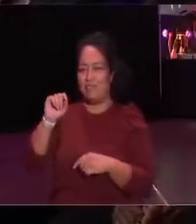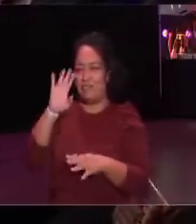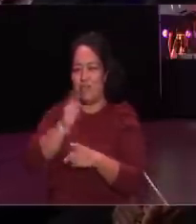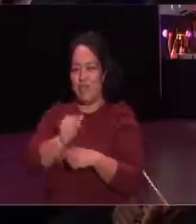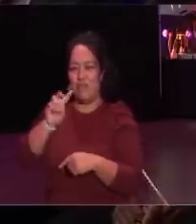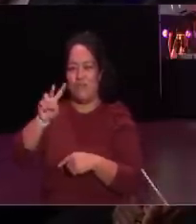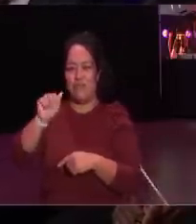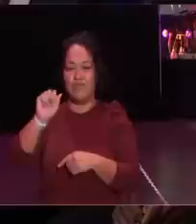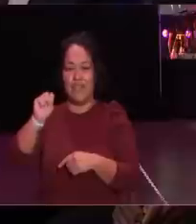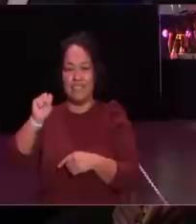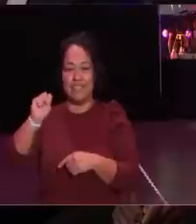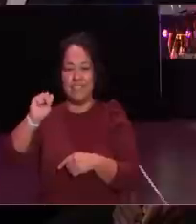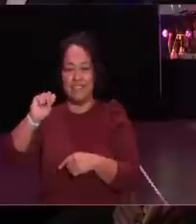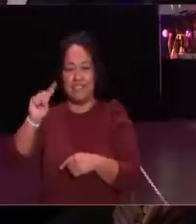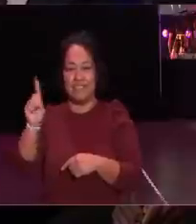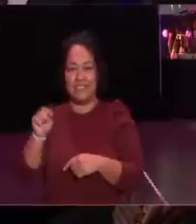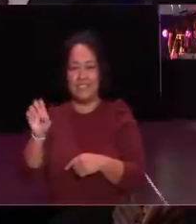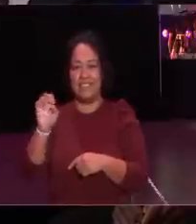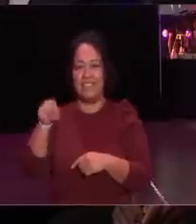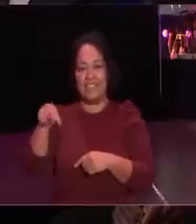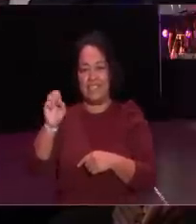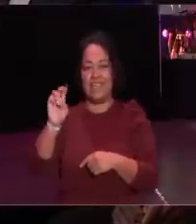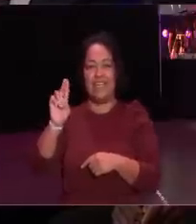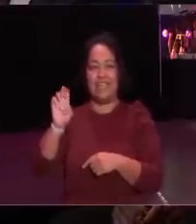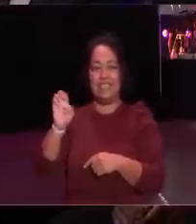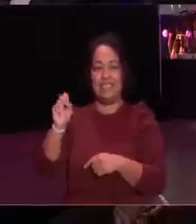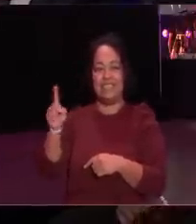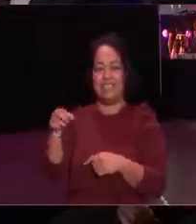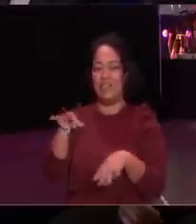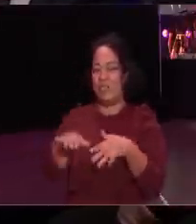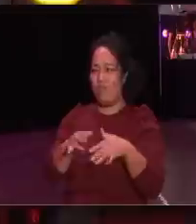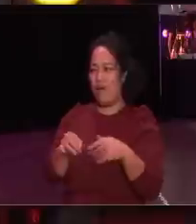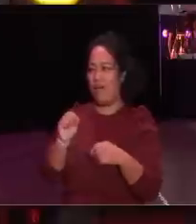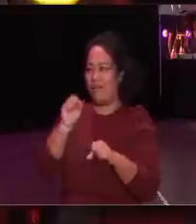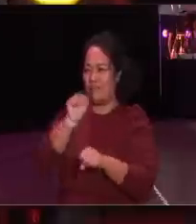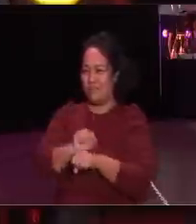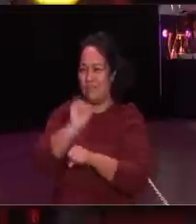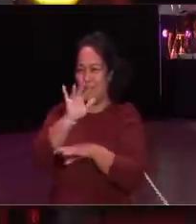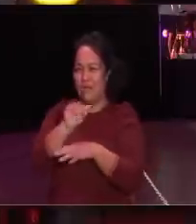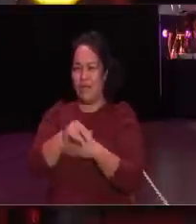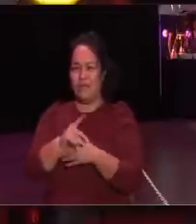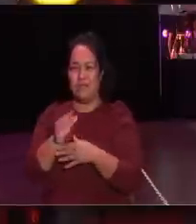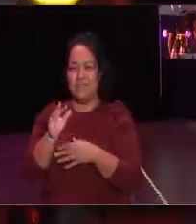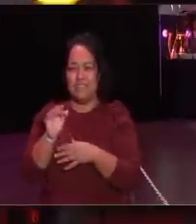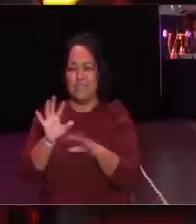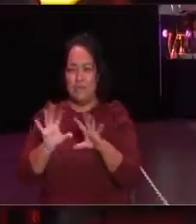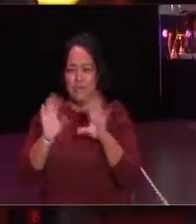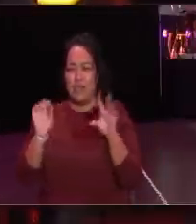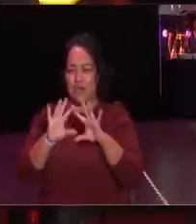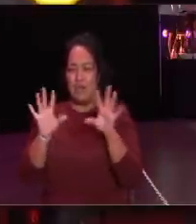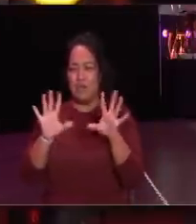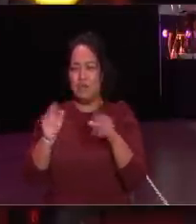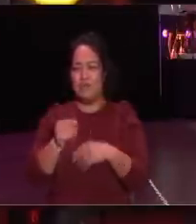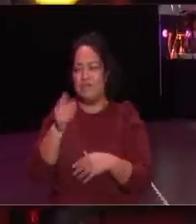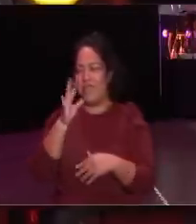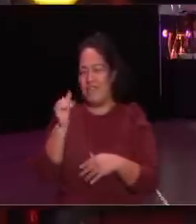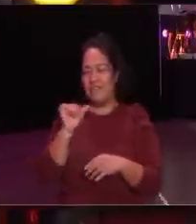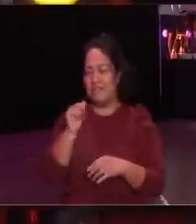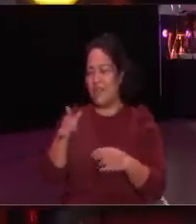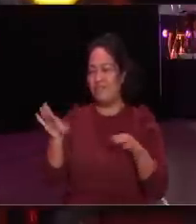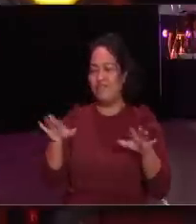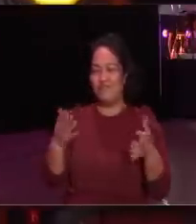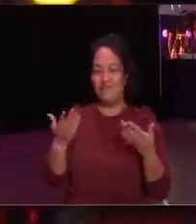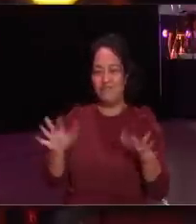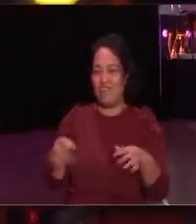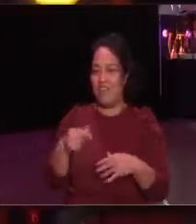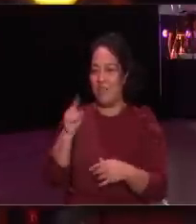is a walking miracle. Porque Dios todavía no ha terminado con él. Because God's not done with him yet. Hay mucho que Dios tiene que hacer con él y con su familia. There's so